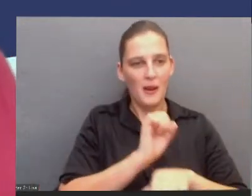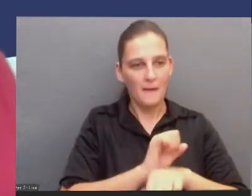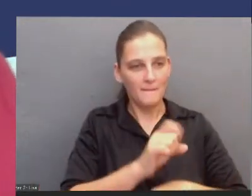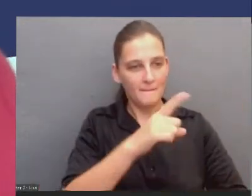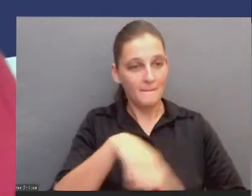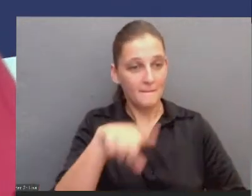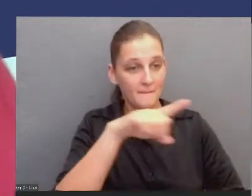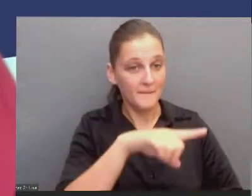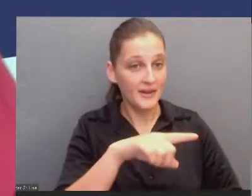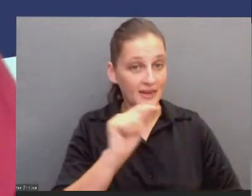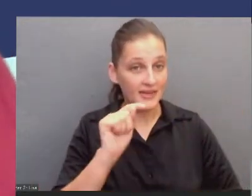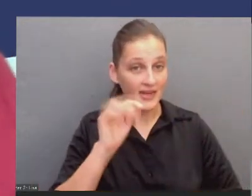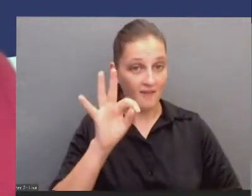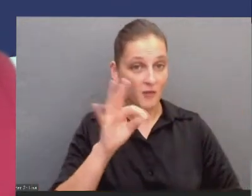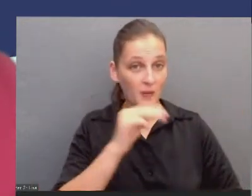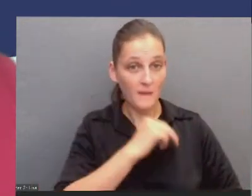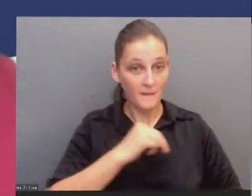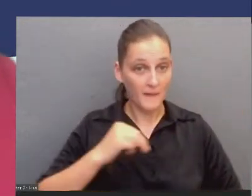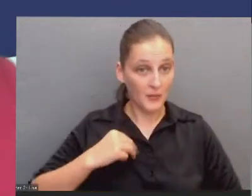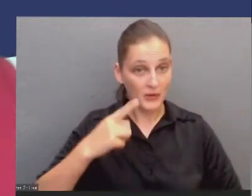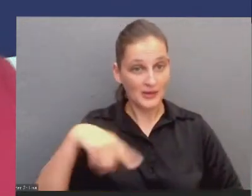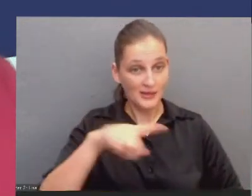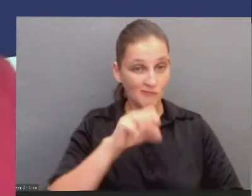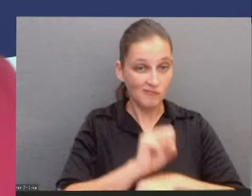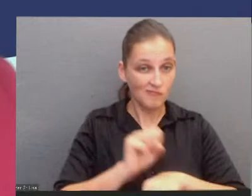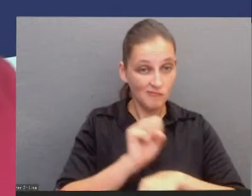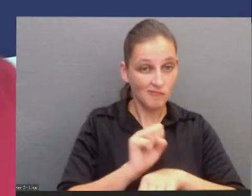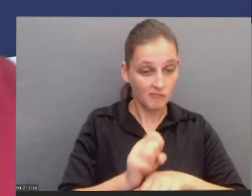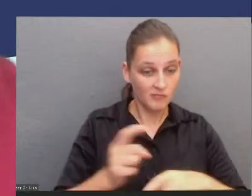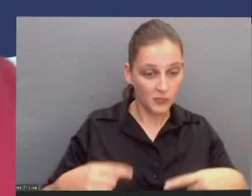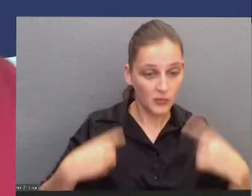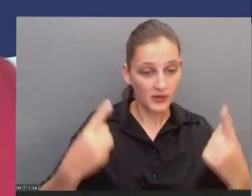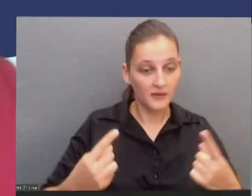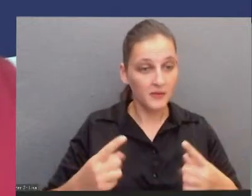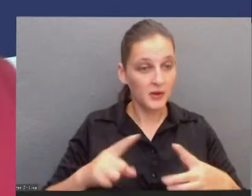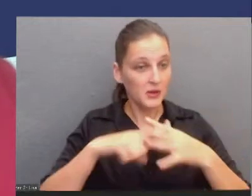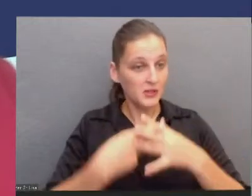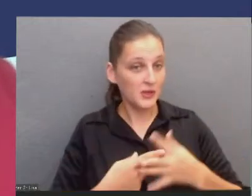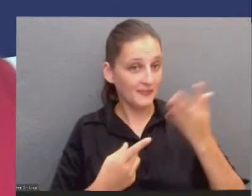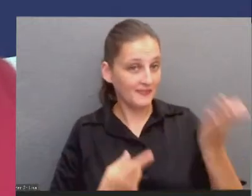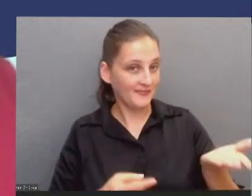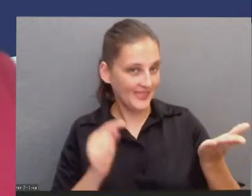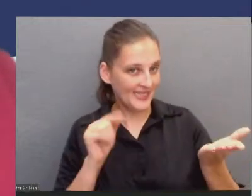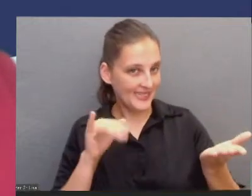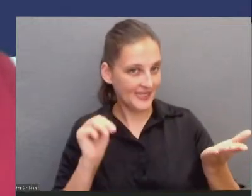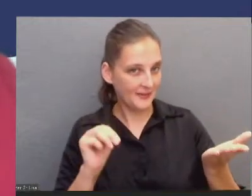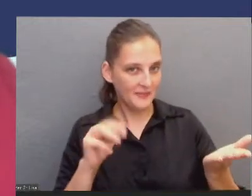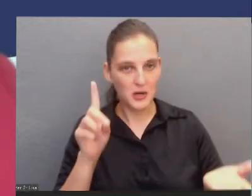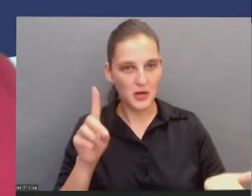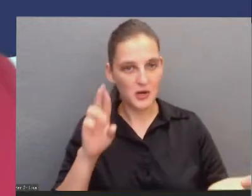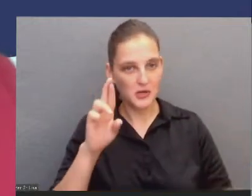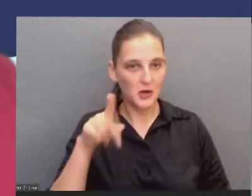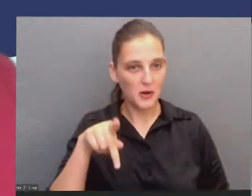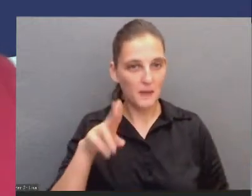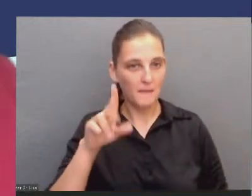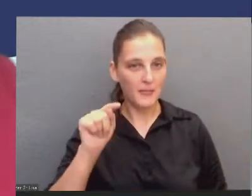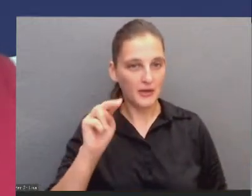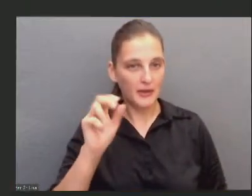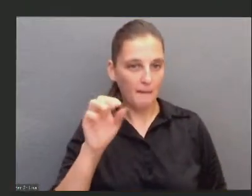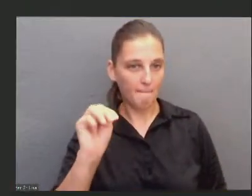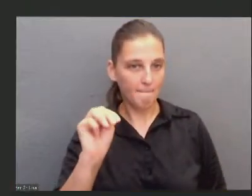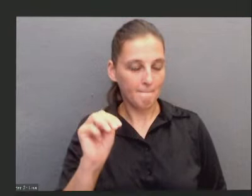force members have done. And with that, we start with Tim, Dr. Putnam, who will